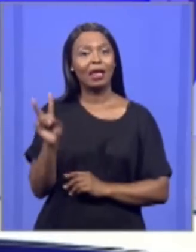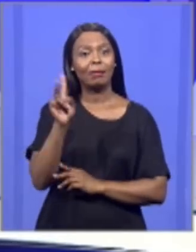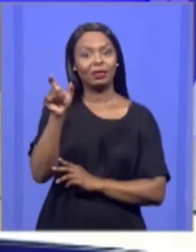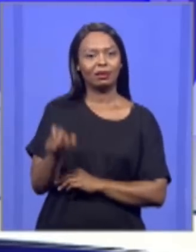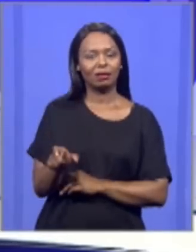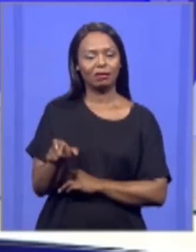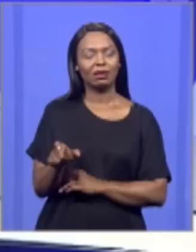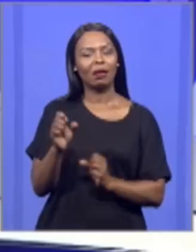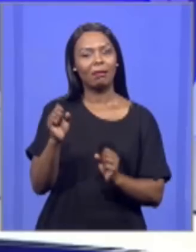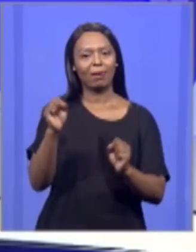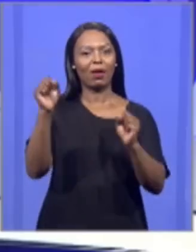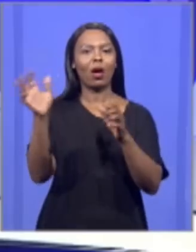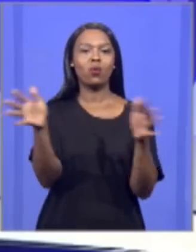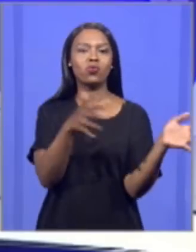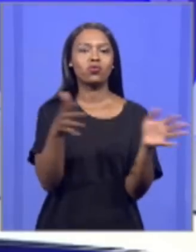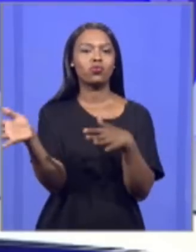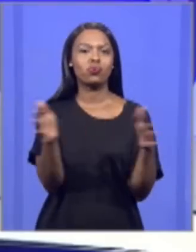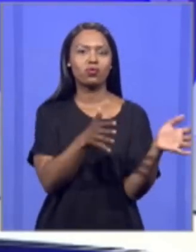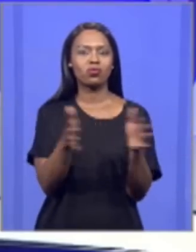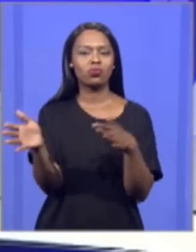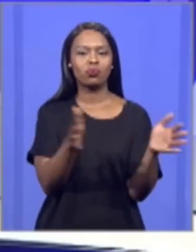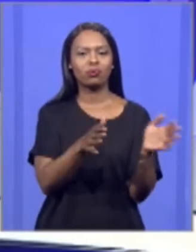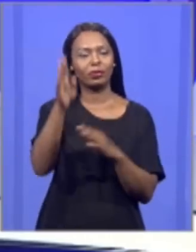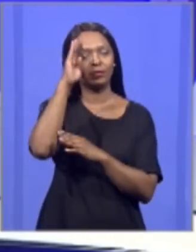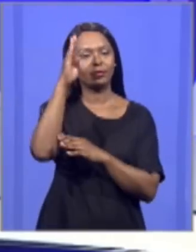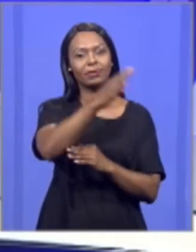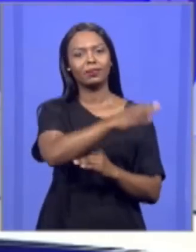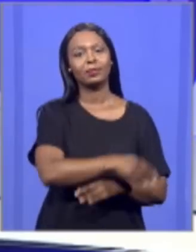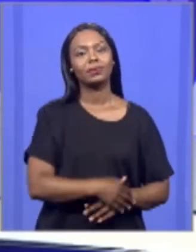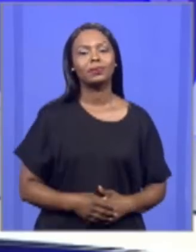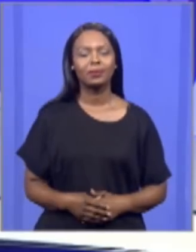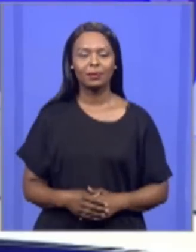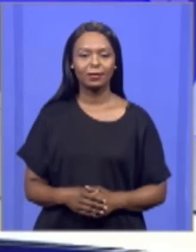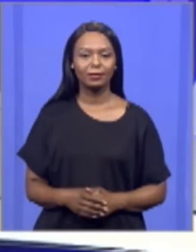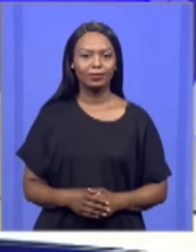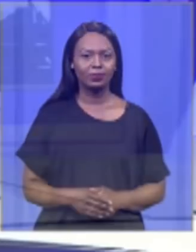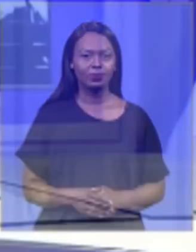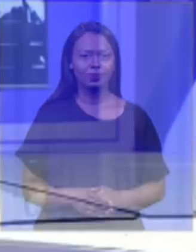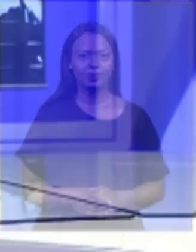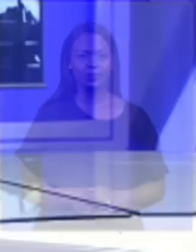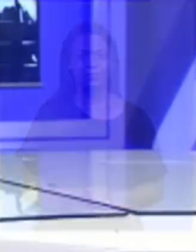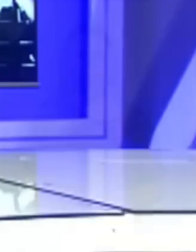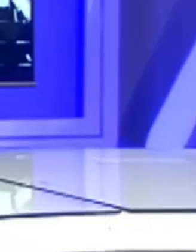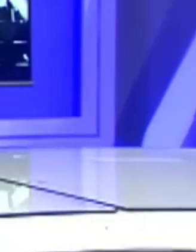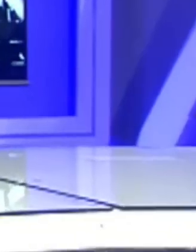dimeng o latela ka kakanyo ya maemo a boso Thobela.